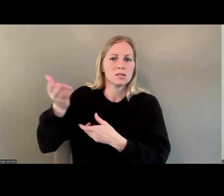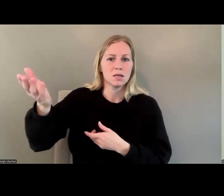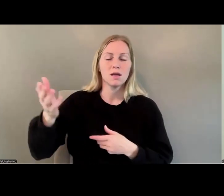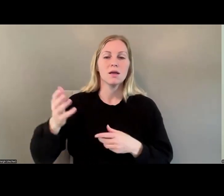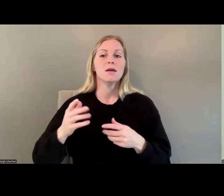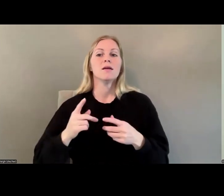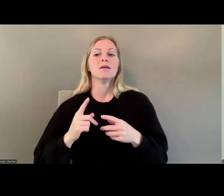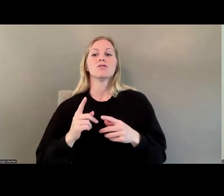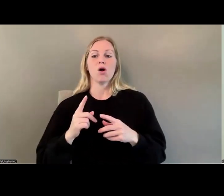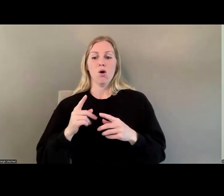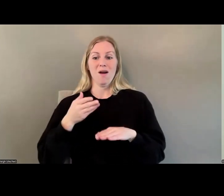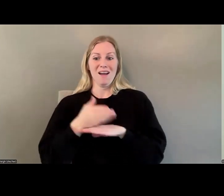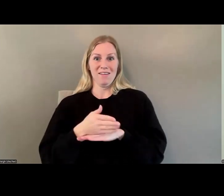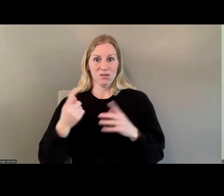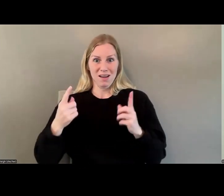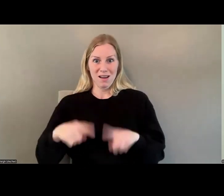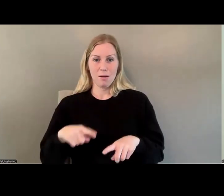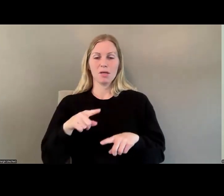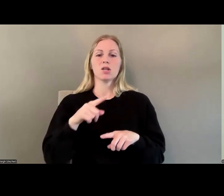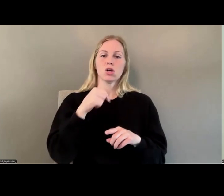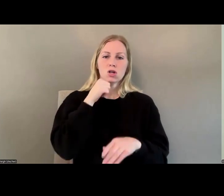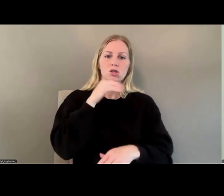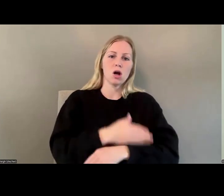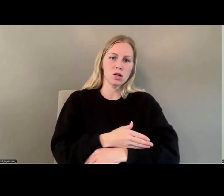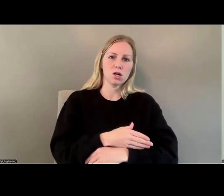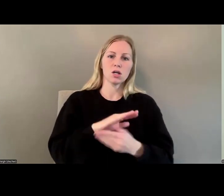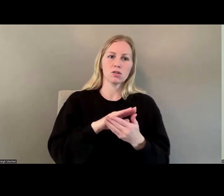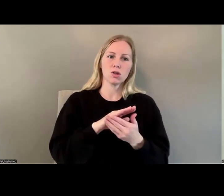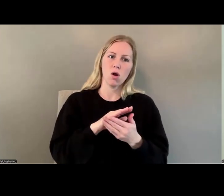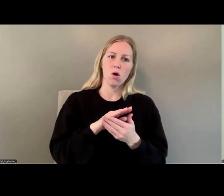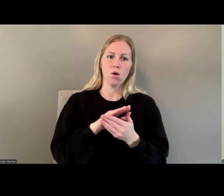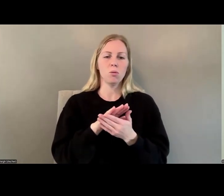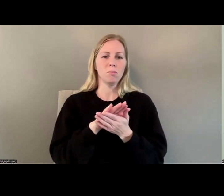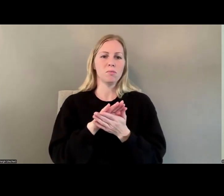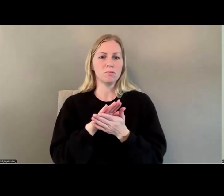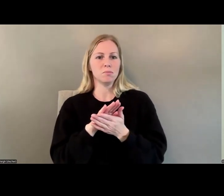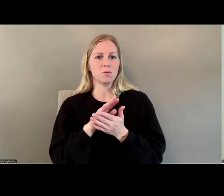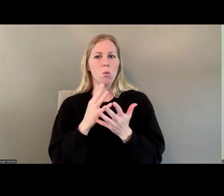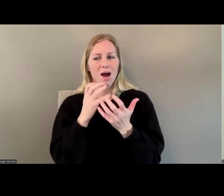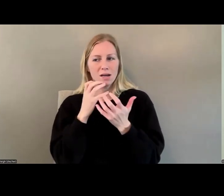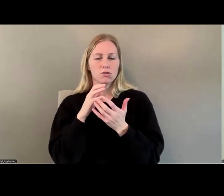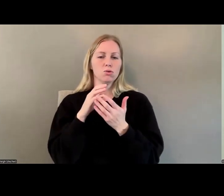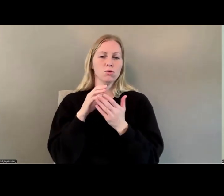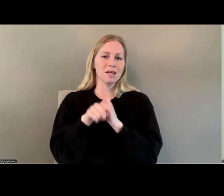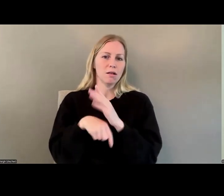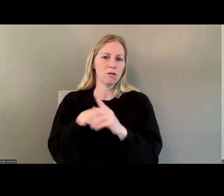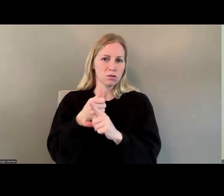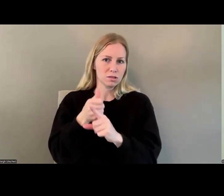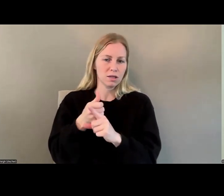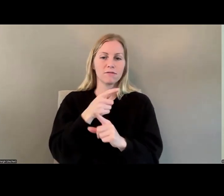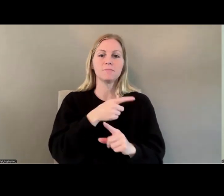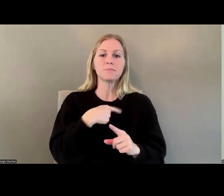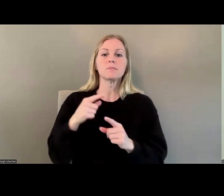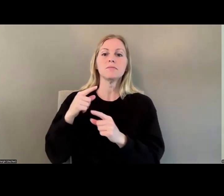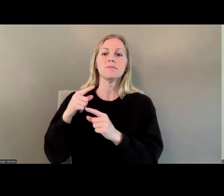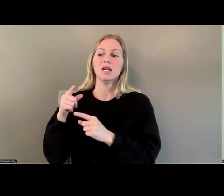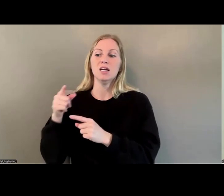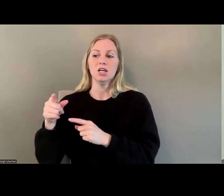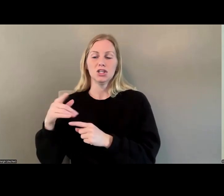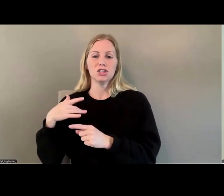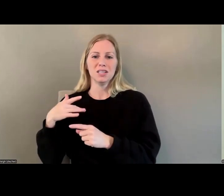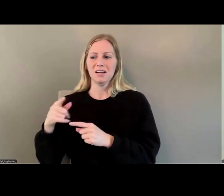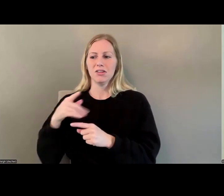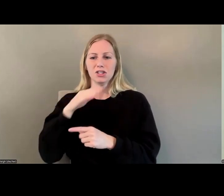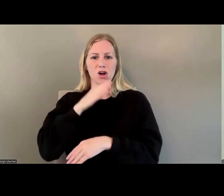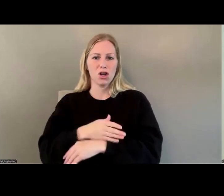this incident, her daughter became suicidal. She told me the message that her daughter was receiving was that she was broken, but it